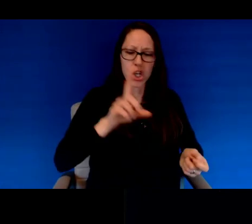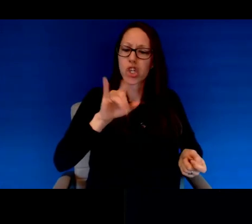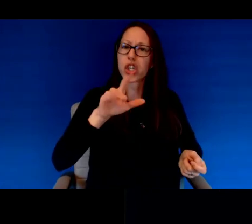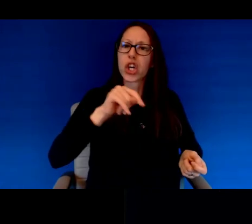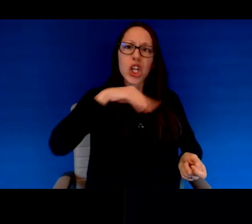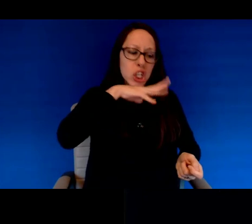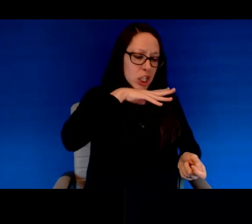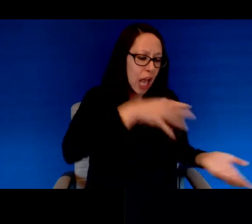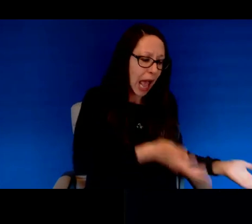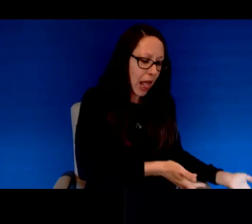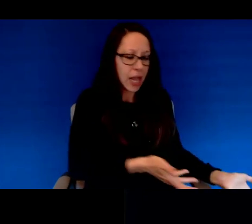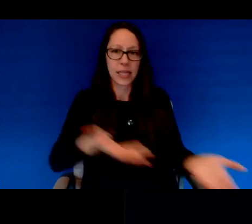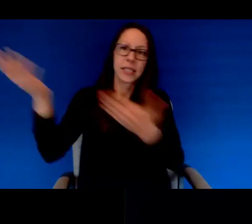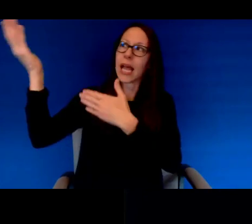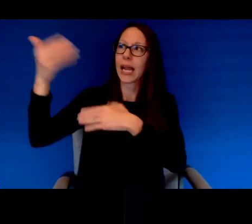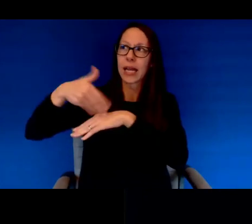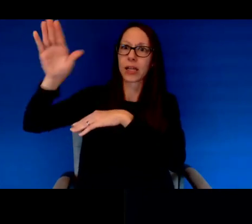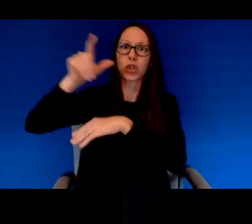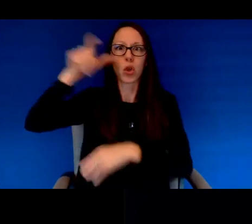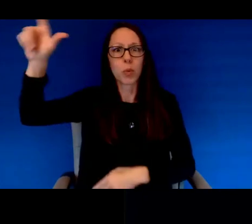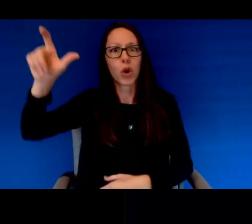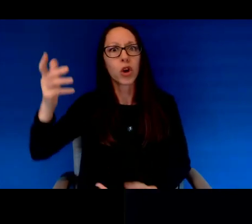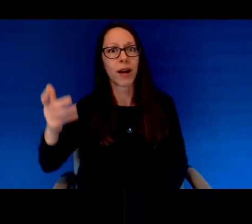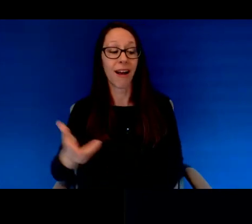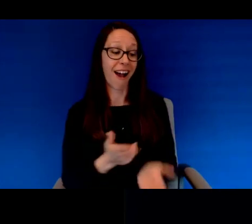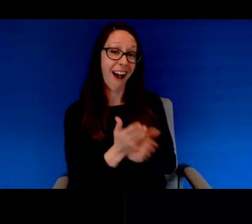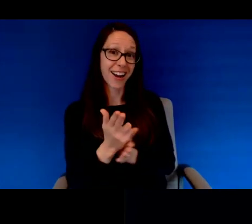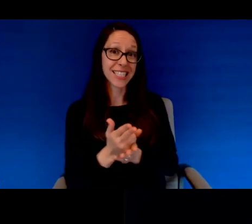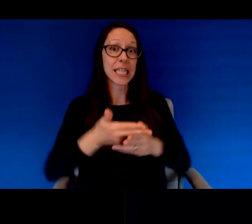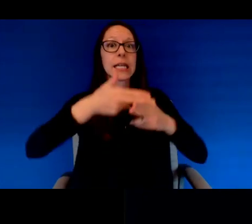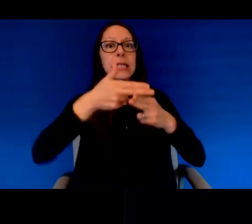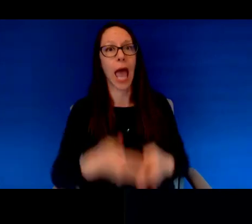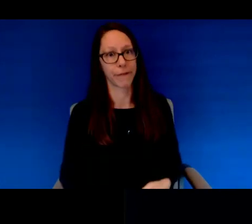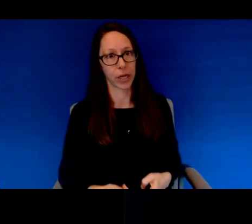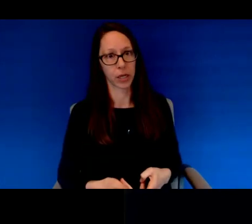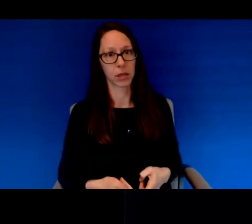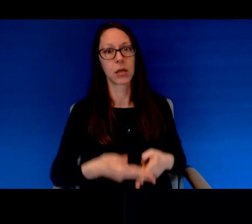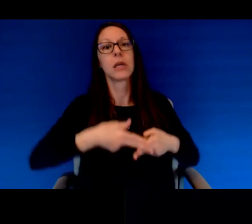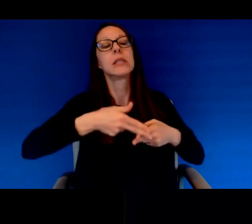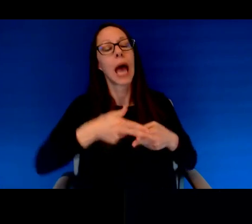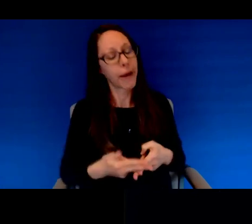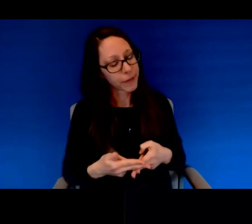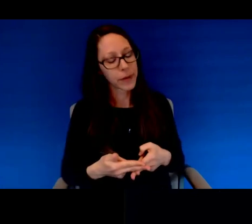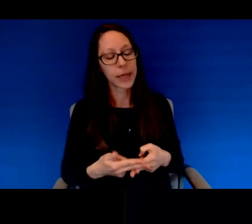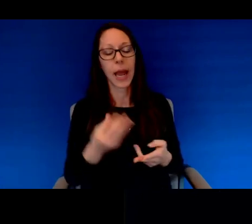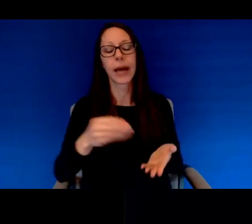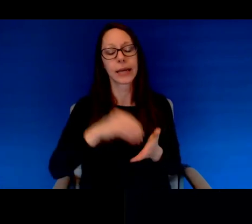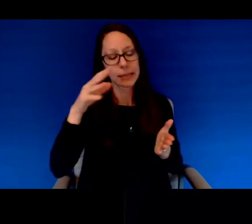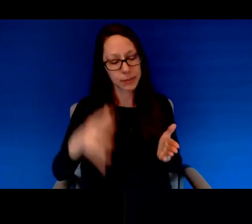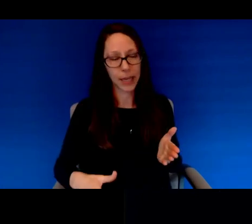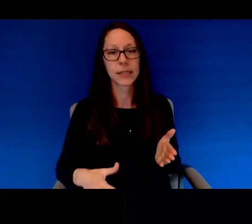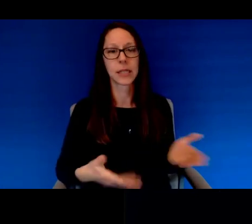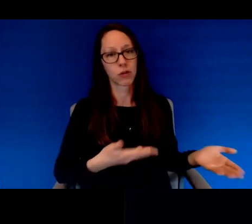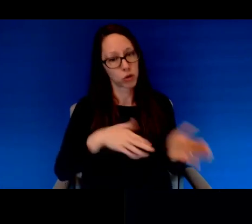Great question. And that's a fair question. Honestly, it's really heavy. It's Yeah. really heavy and really expensive. So,